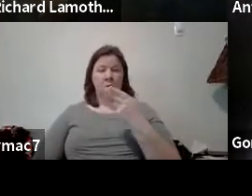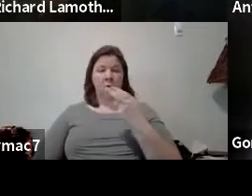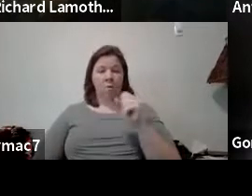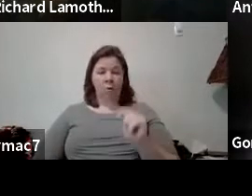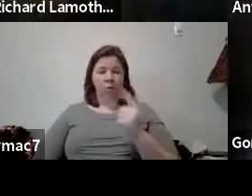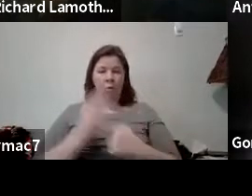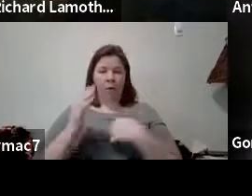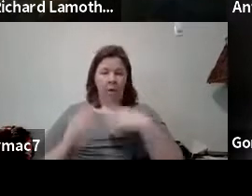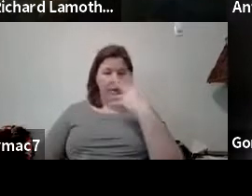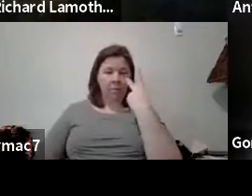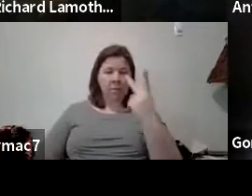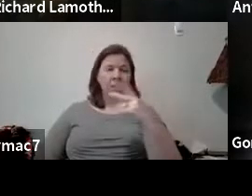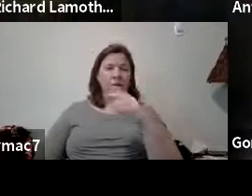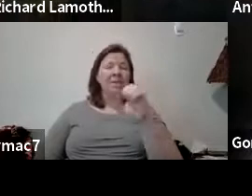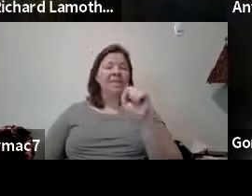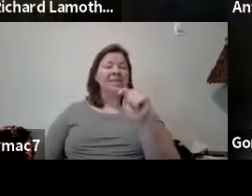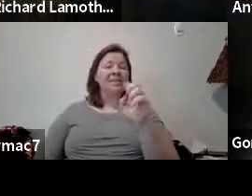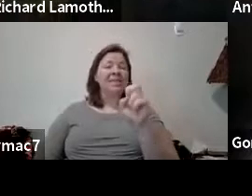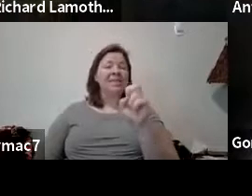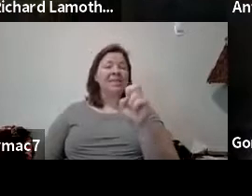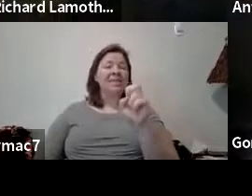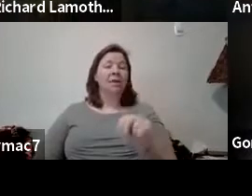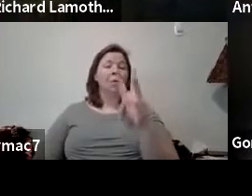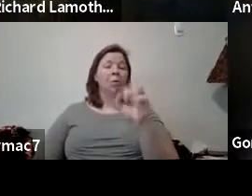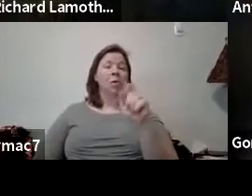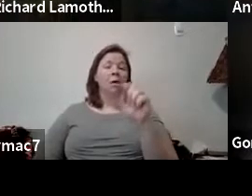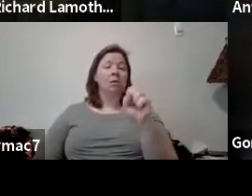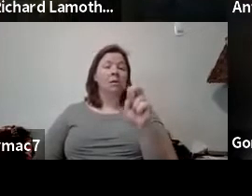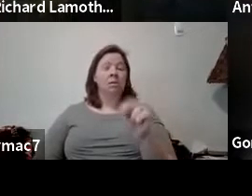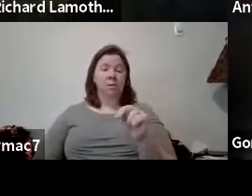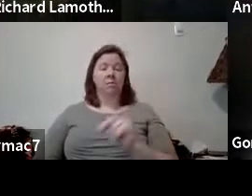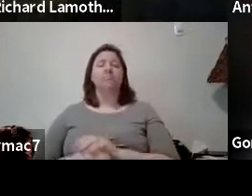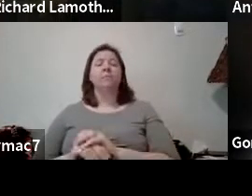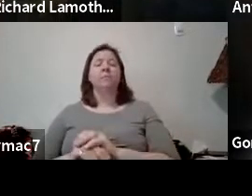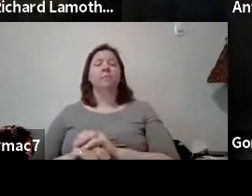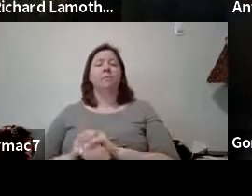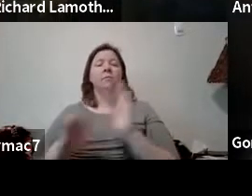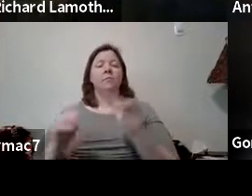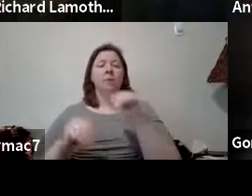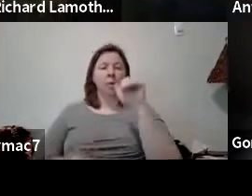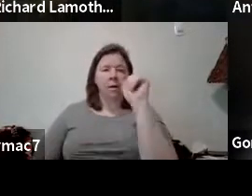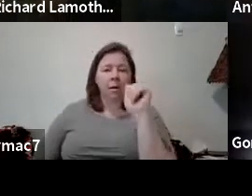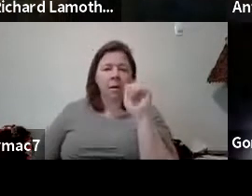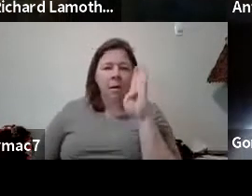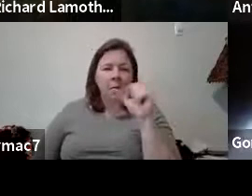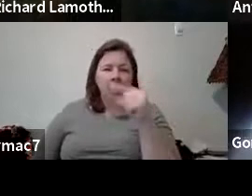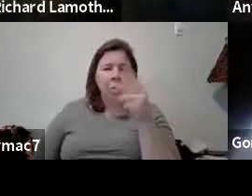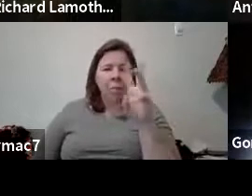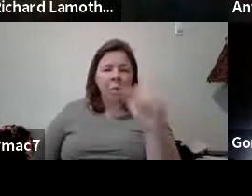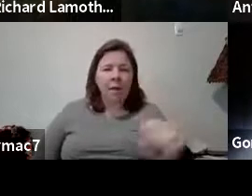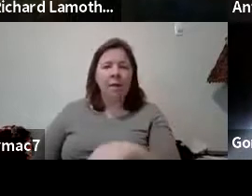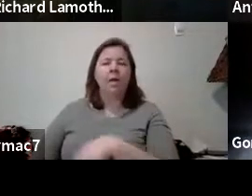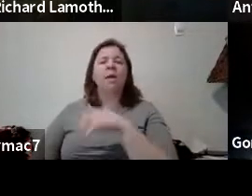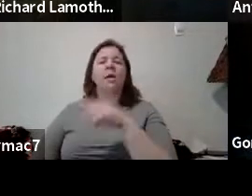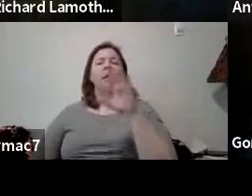I'm seeing, Stephen Watson. And then Sager D, Abongwe Celestine from Cameroon, Cynthia Brown from